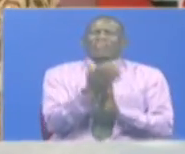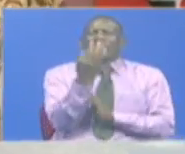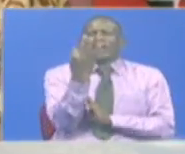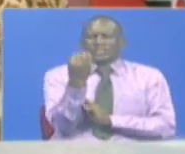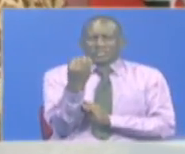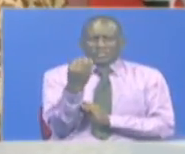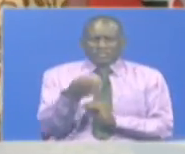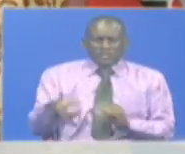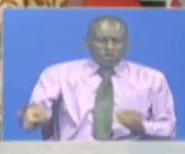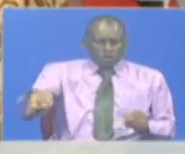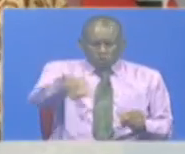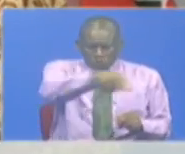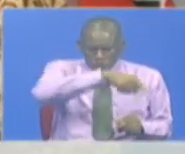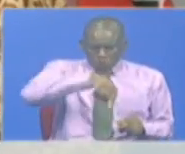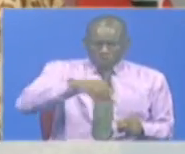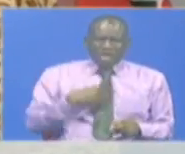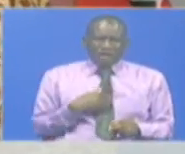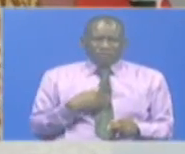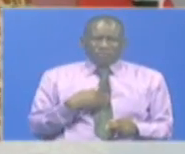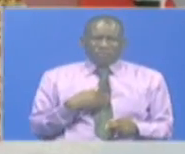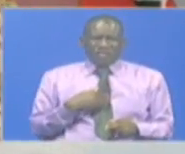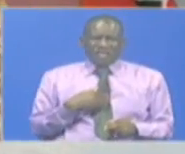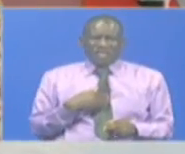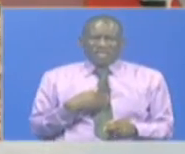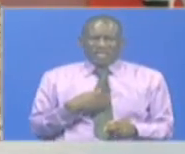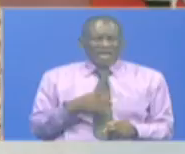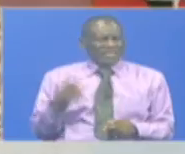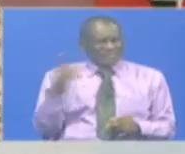brutal and unforgiving enemy